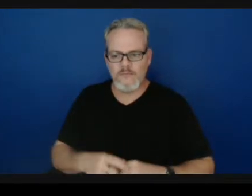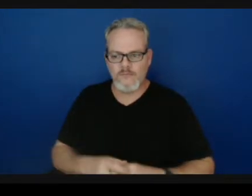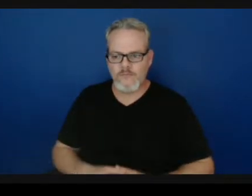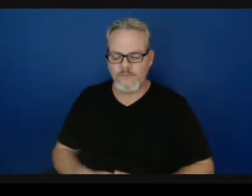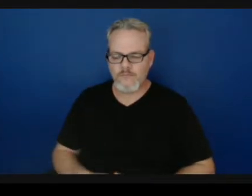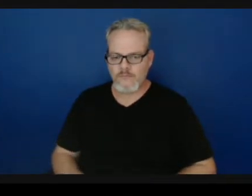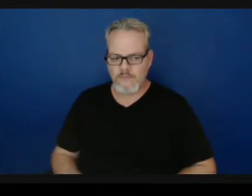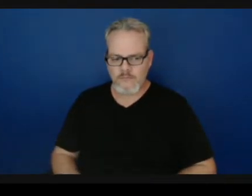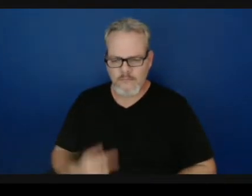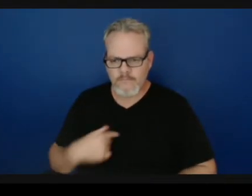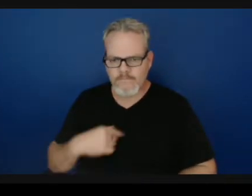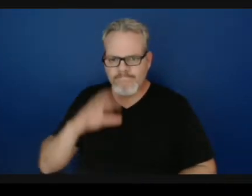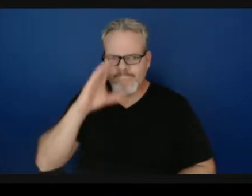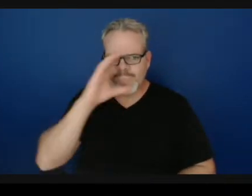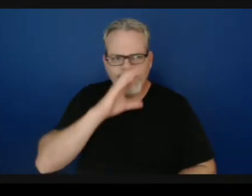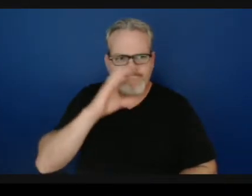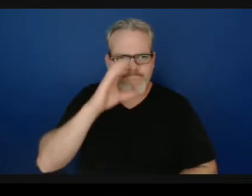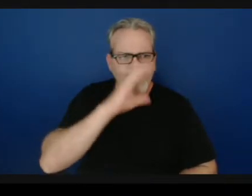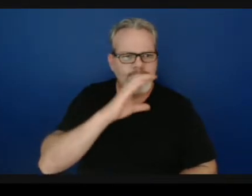have that?